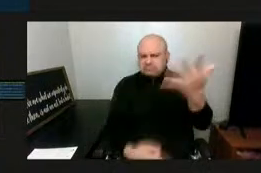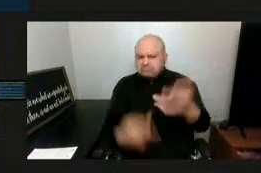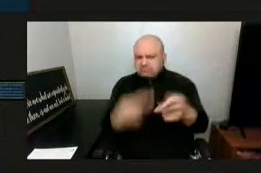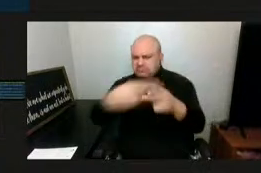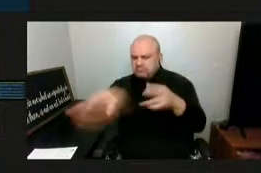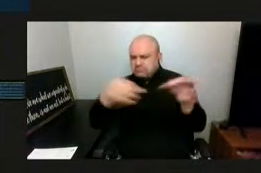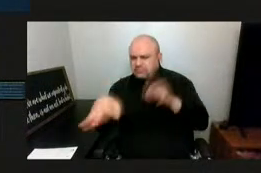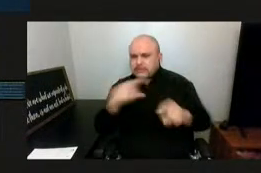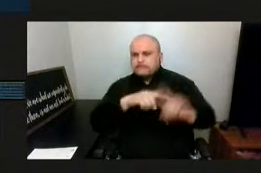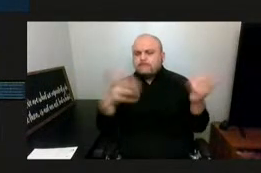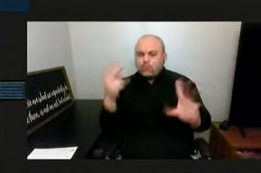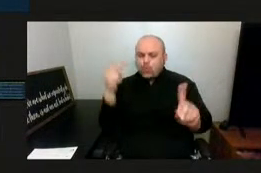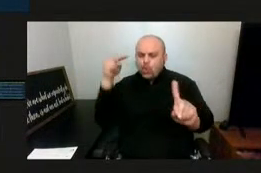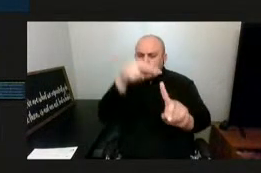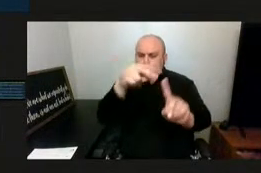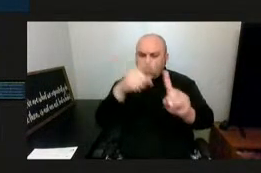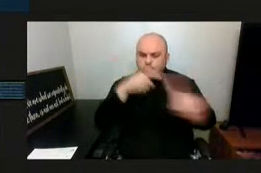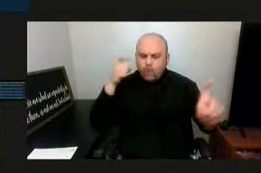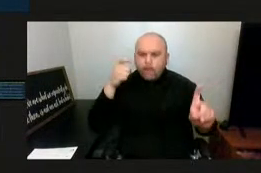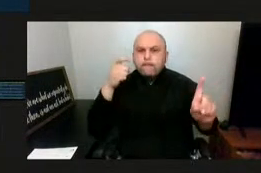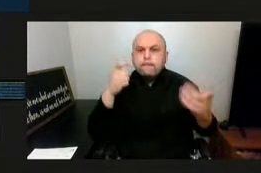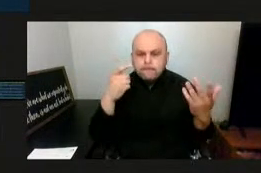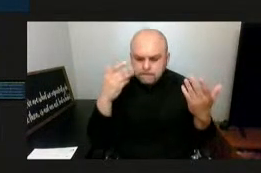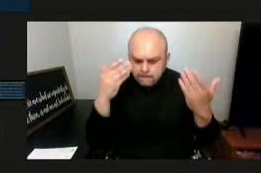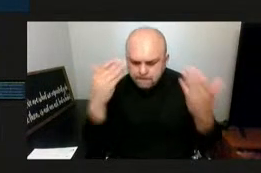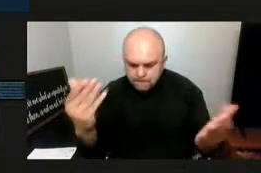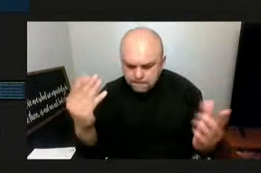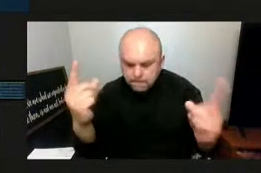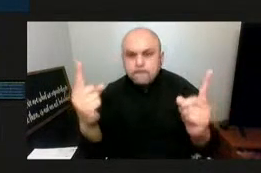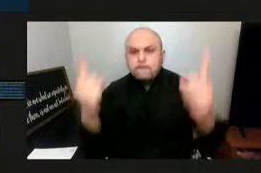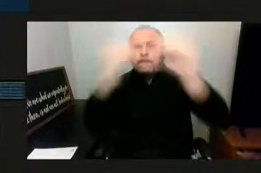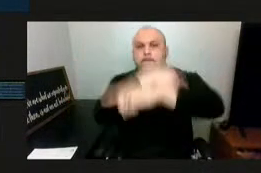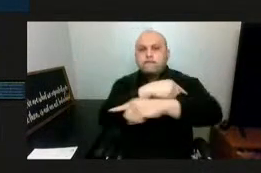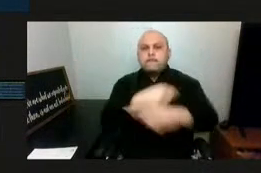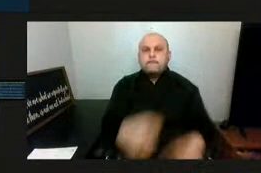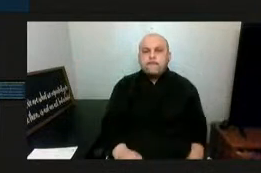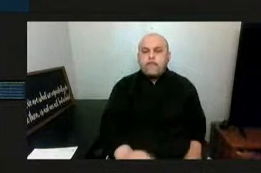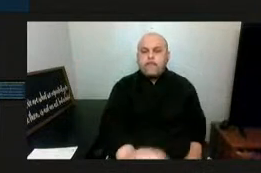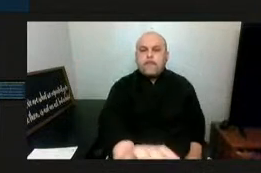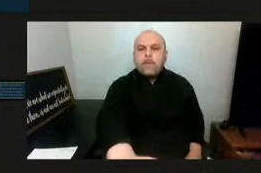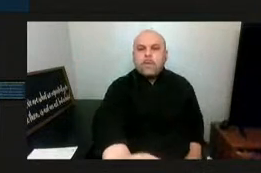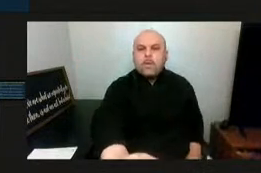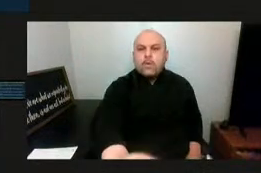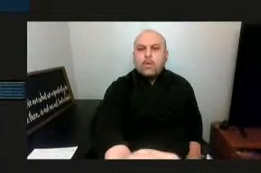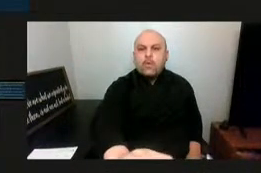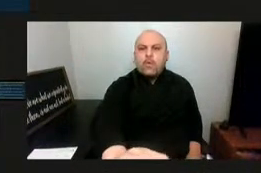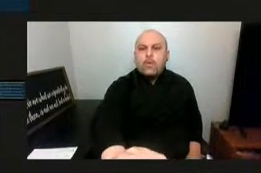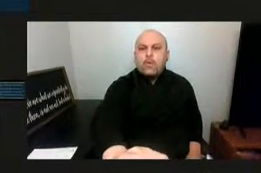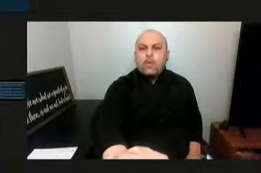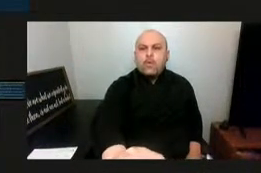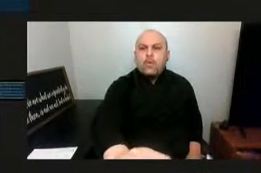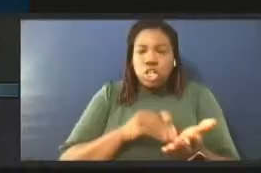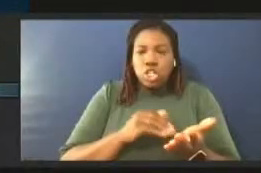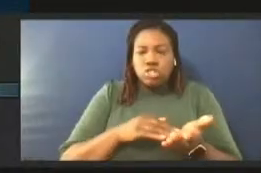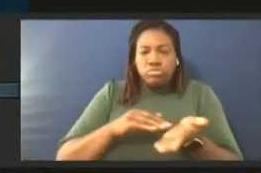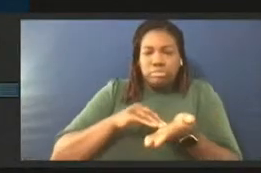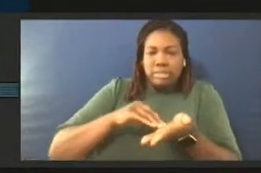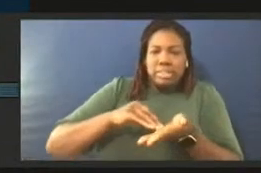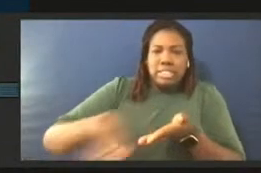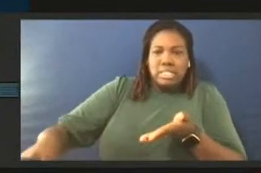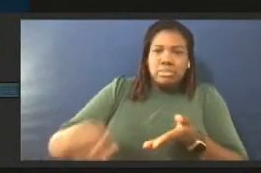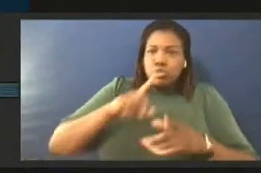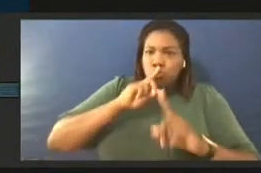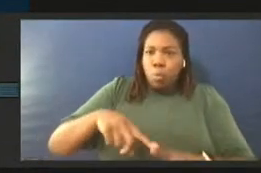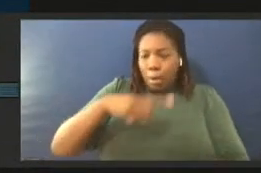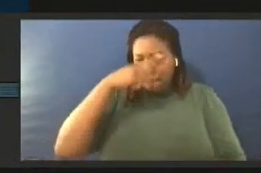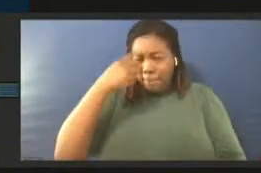from the perspective of a racial empathy gap that happens when white physicians dismiss the self-reports of Black and brown patients